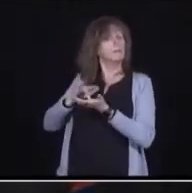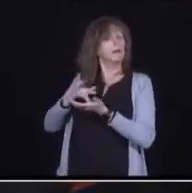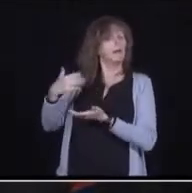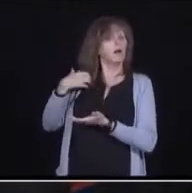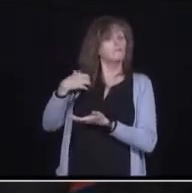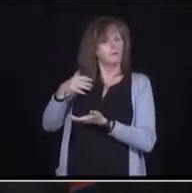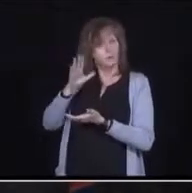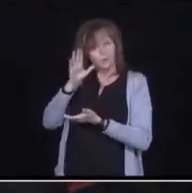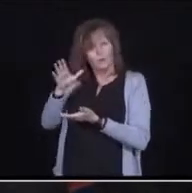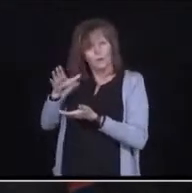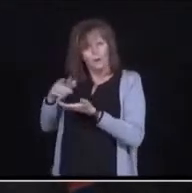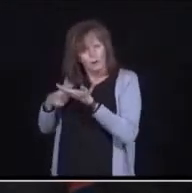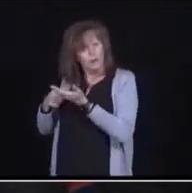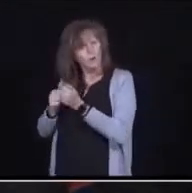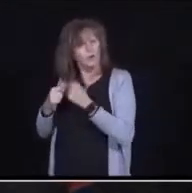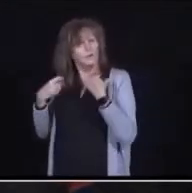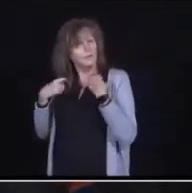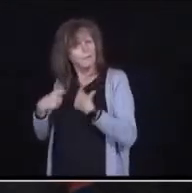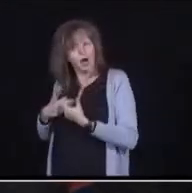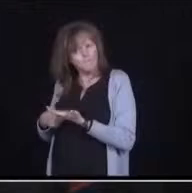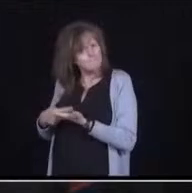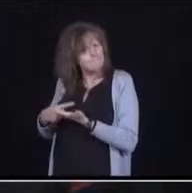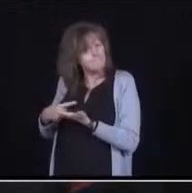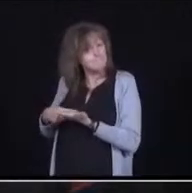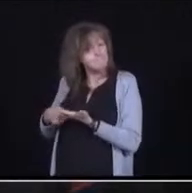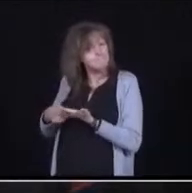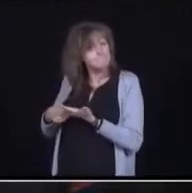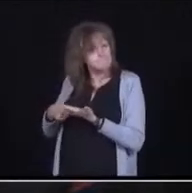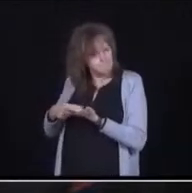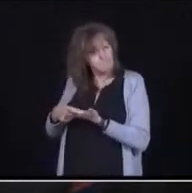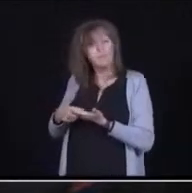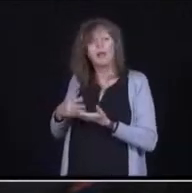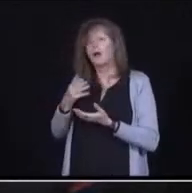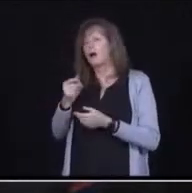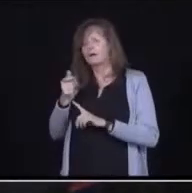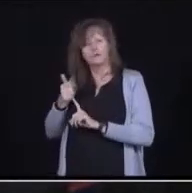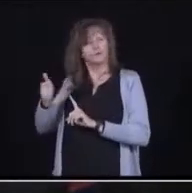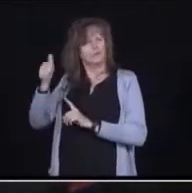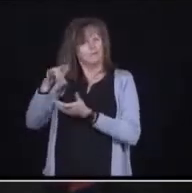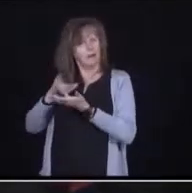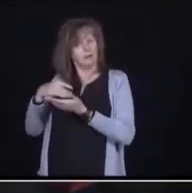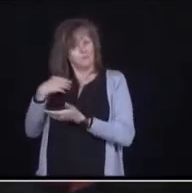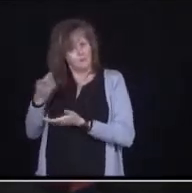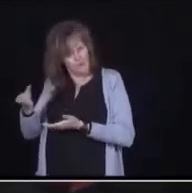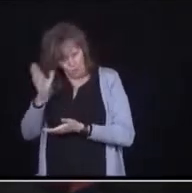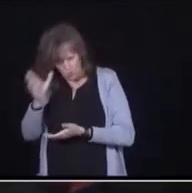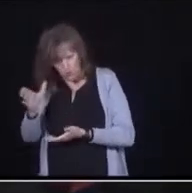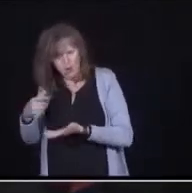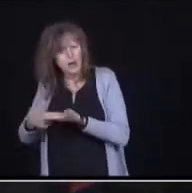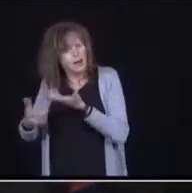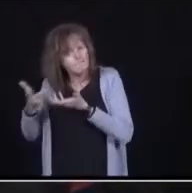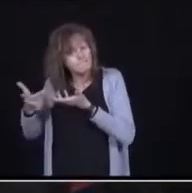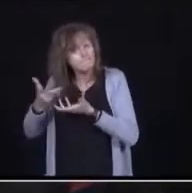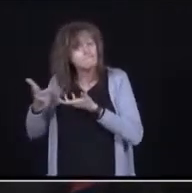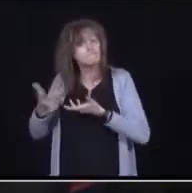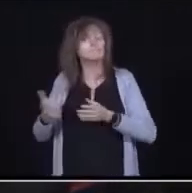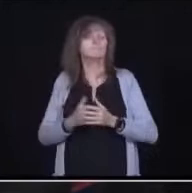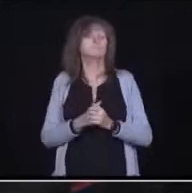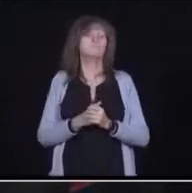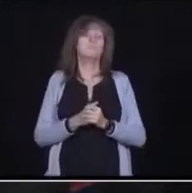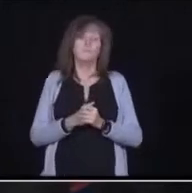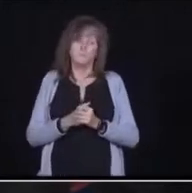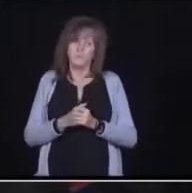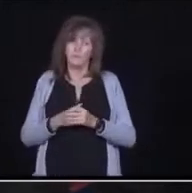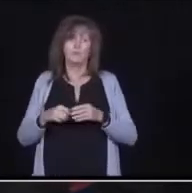Tory, along with their chief medical officers as well. And I'll always follow the guidelines of